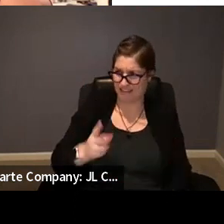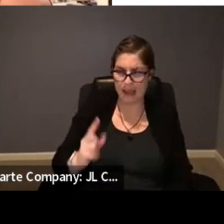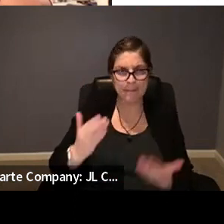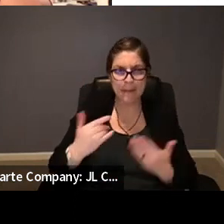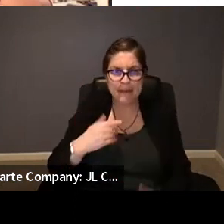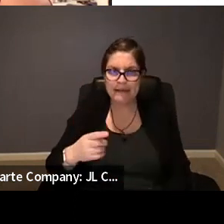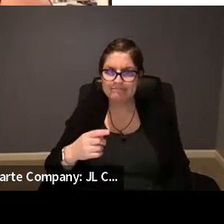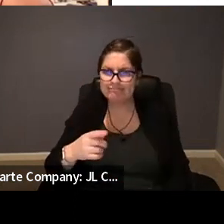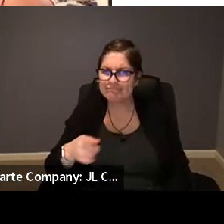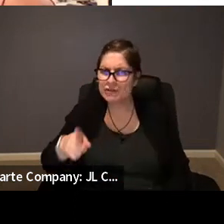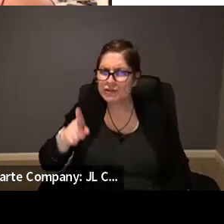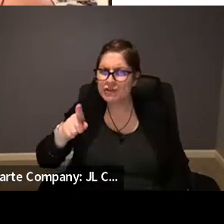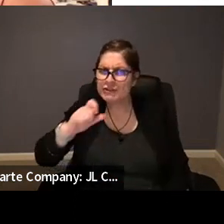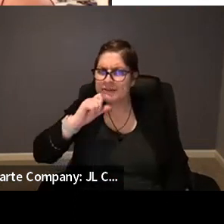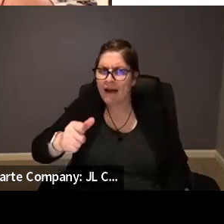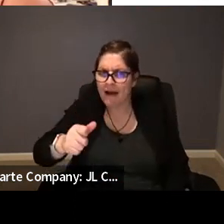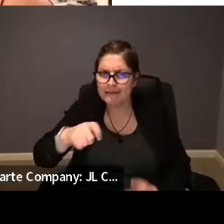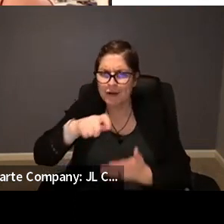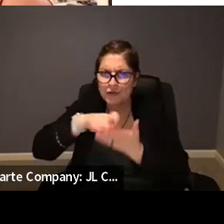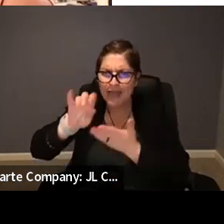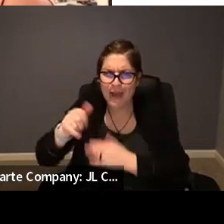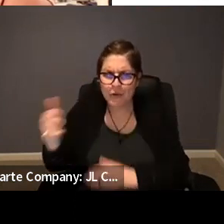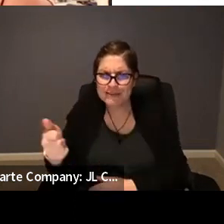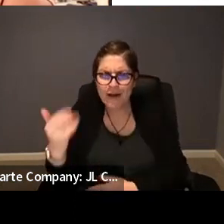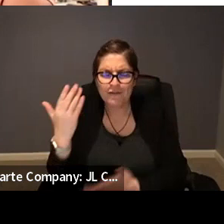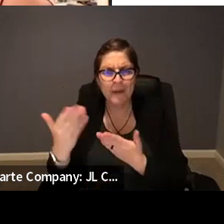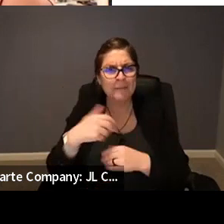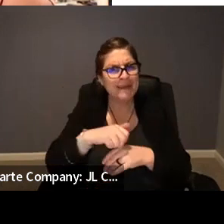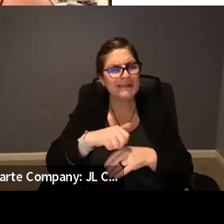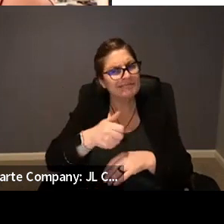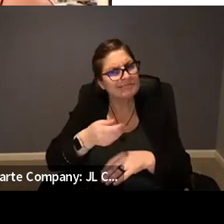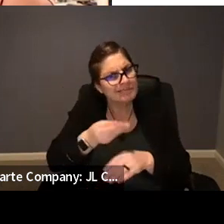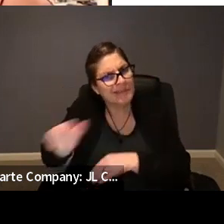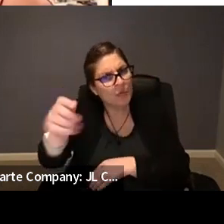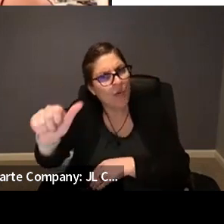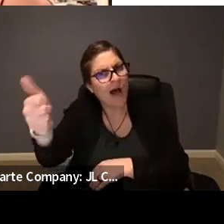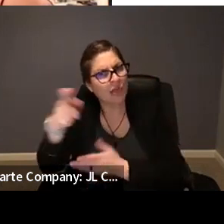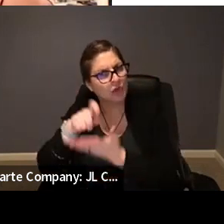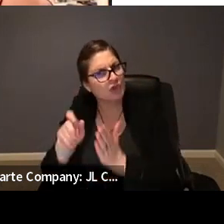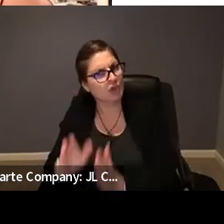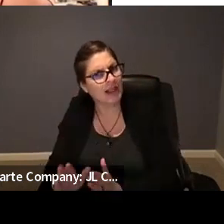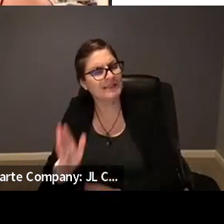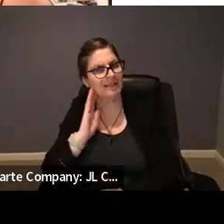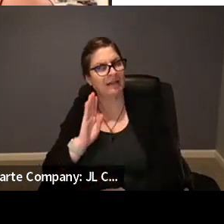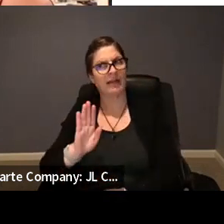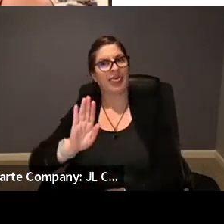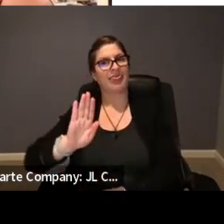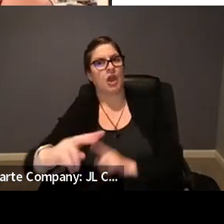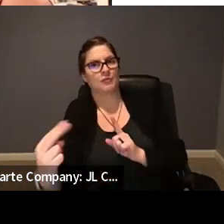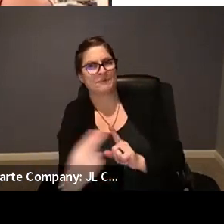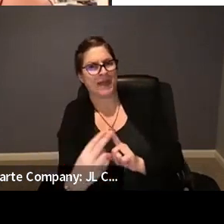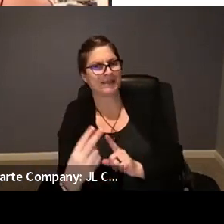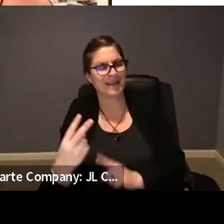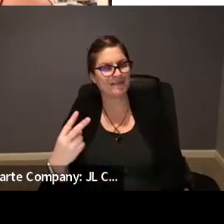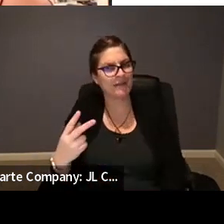writing it. Maybe you should be sending it out to another journalist who maybe is disabled that would have a perspective that is not going to get